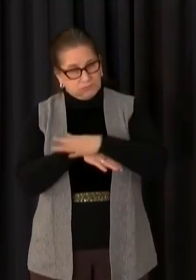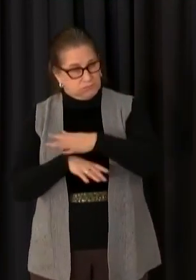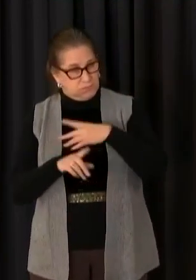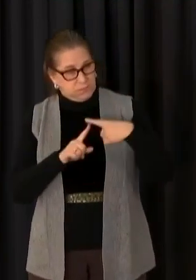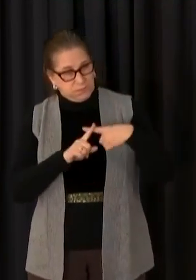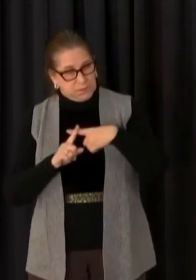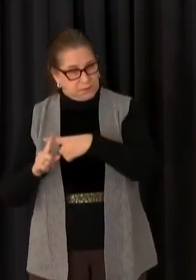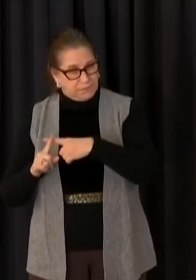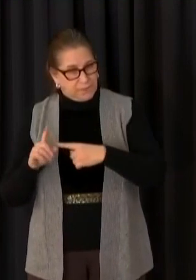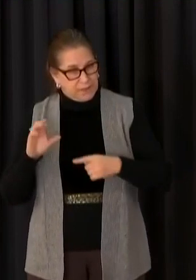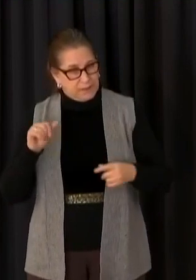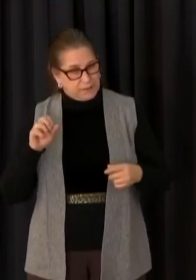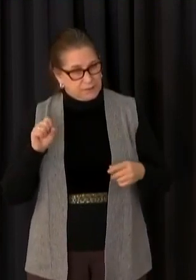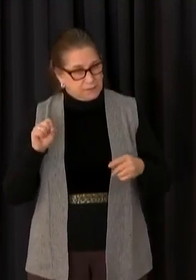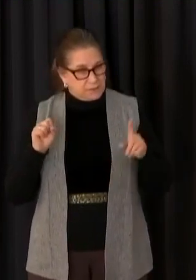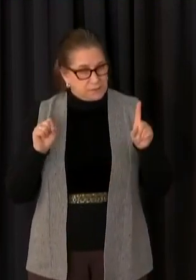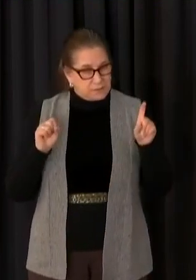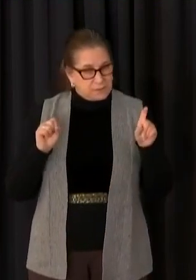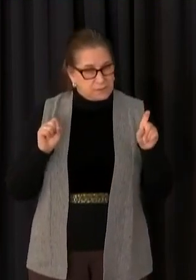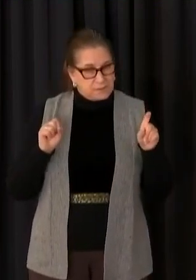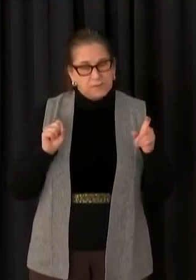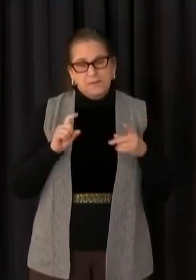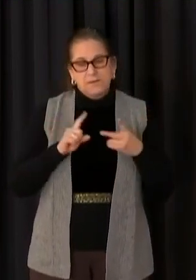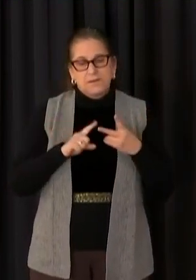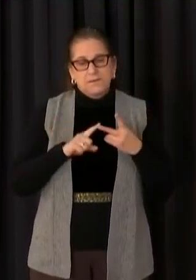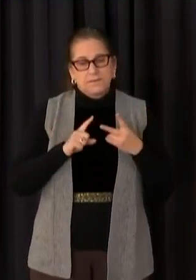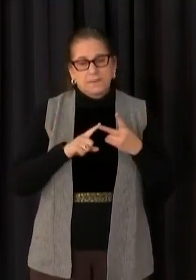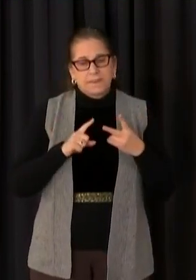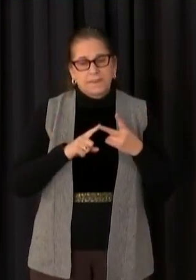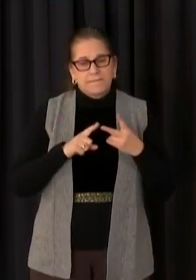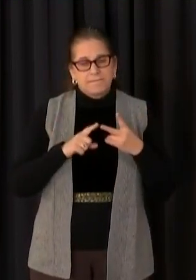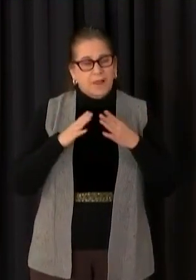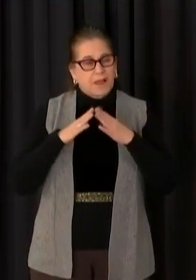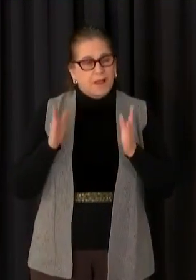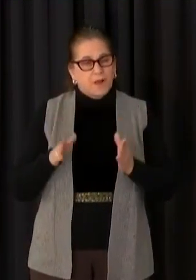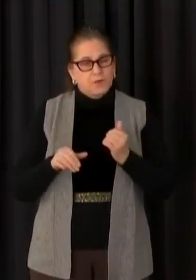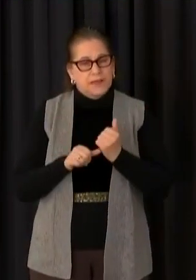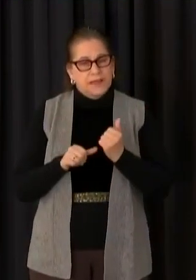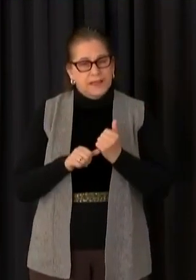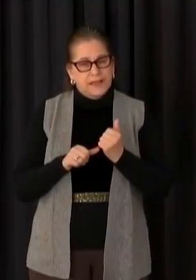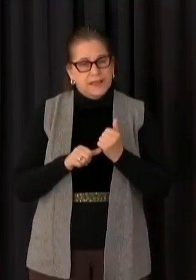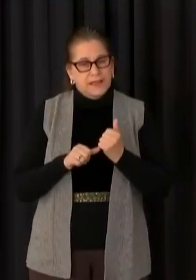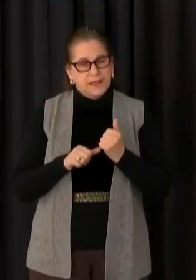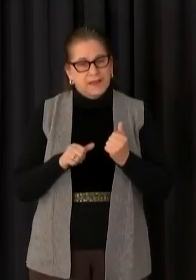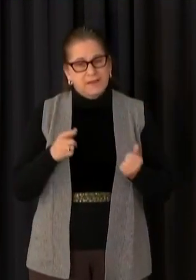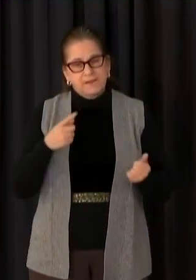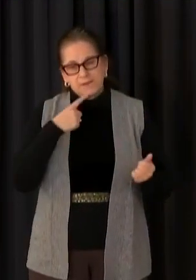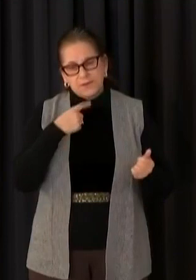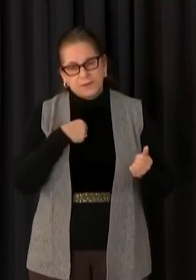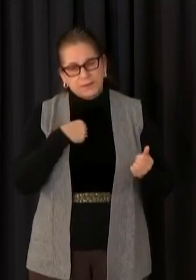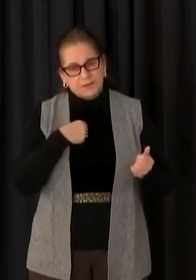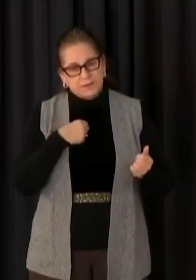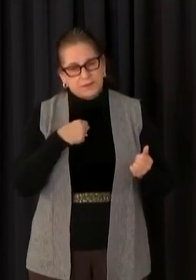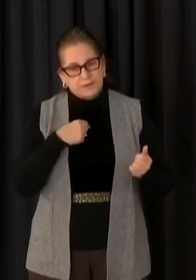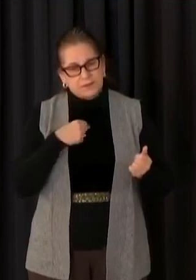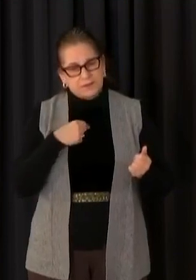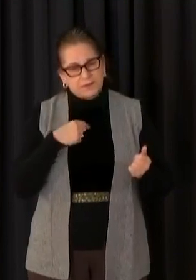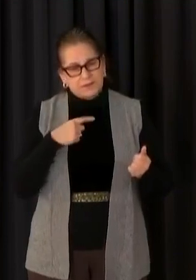point, House Aide tells me Capitol testing through the Office of Attending Physician is reported to DC Health. Can you confirm that?